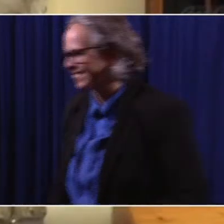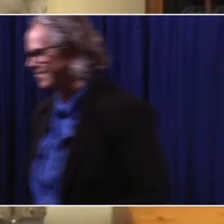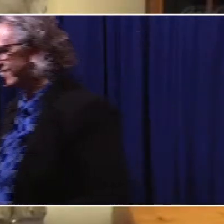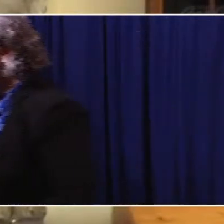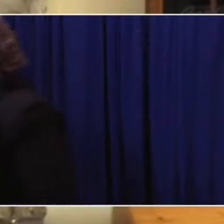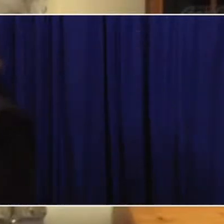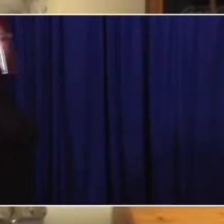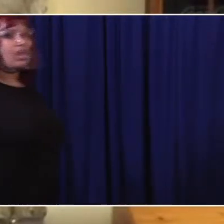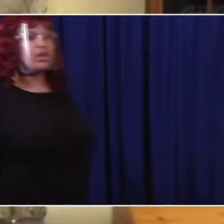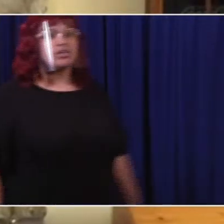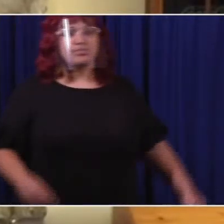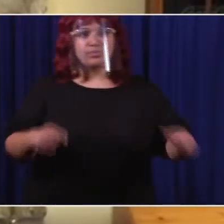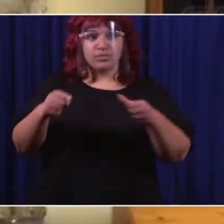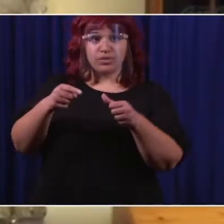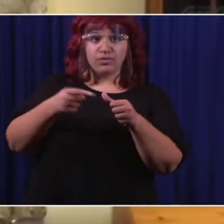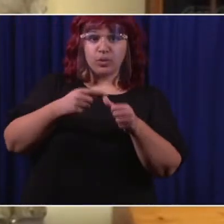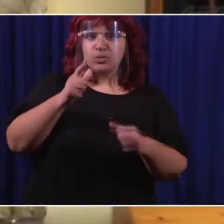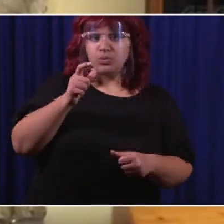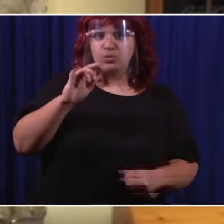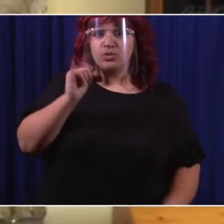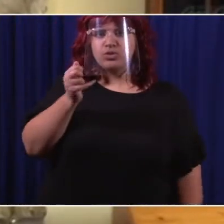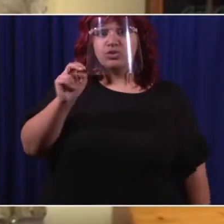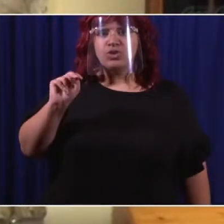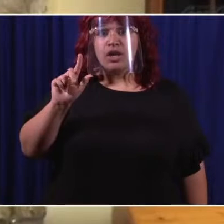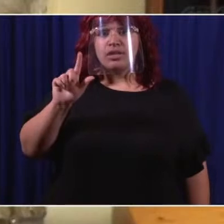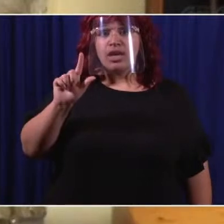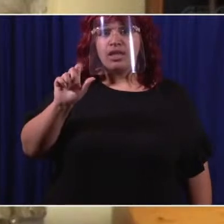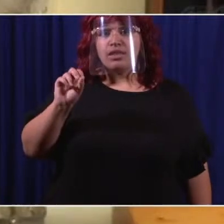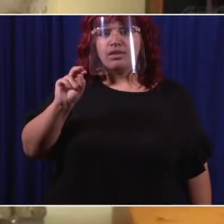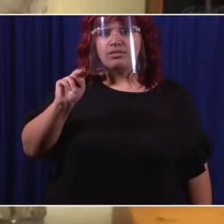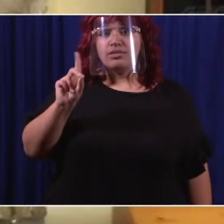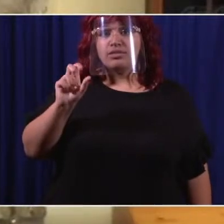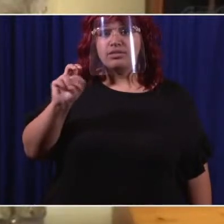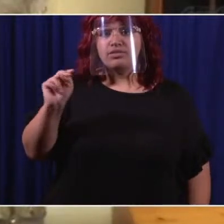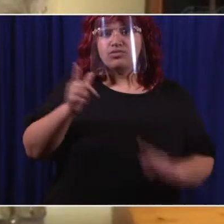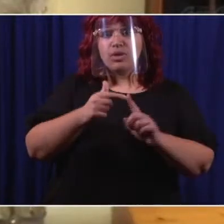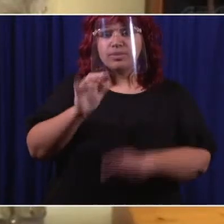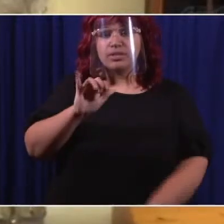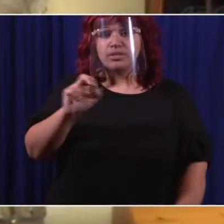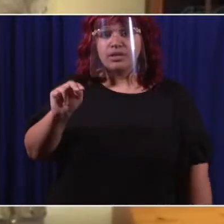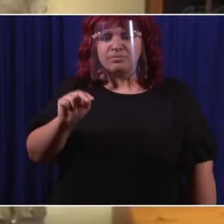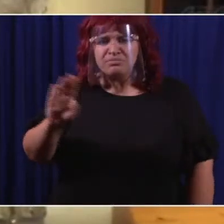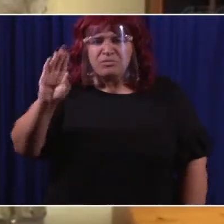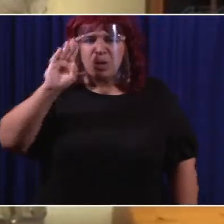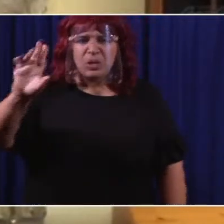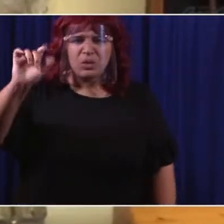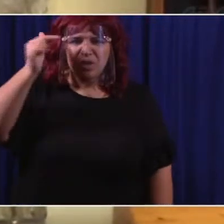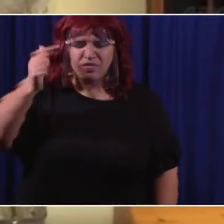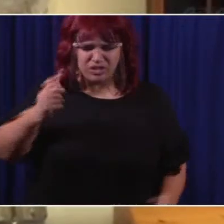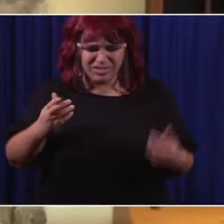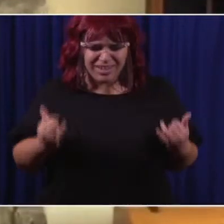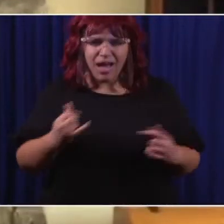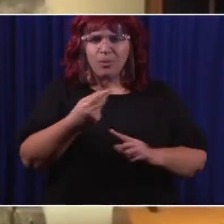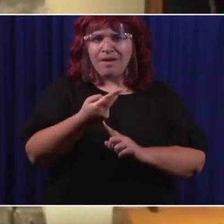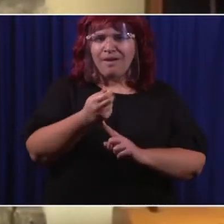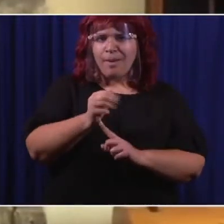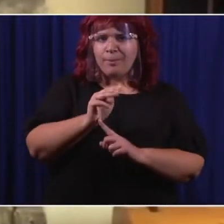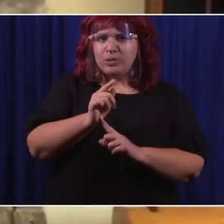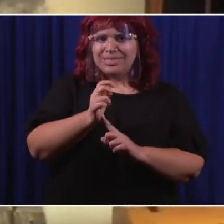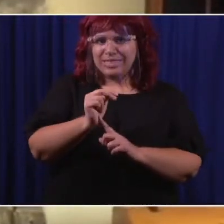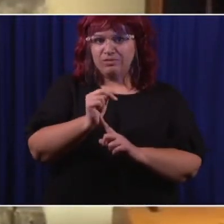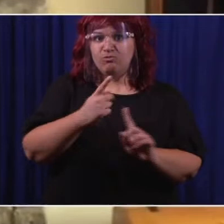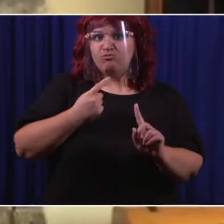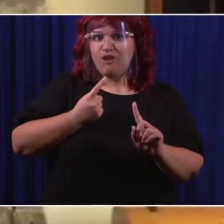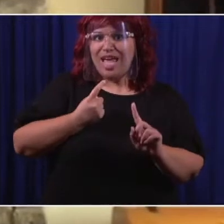at WLWT in Cincinnati. John. Hi, Governor. With Hamilton County now on the watch list,